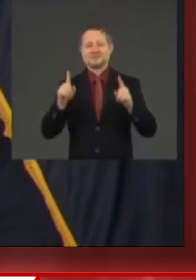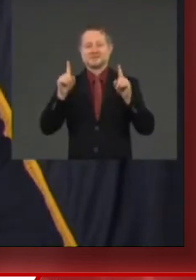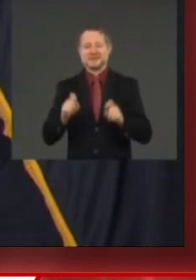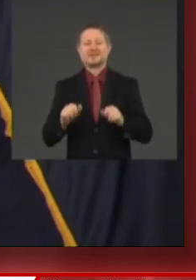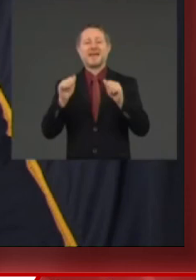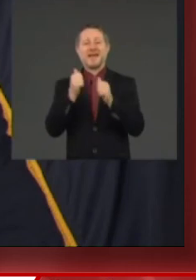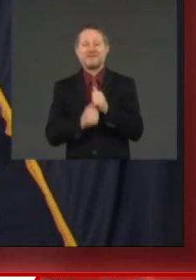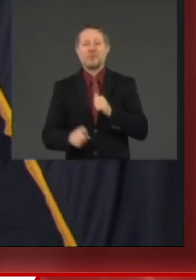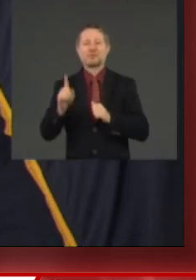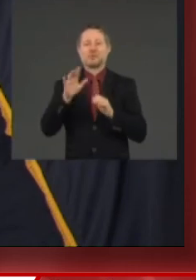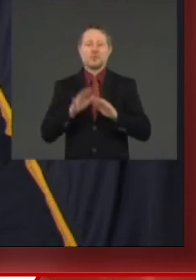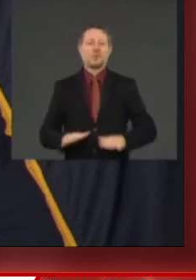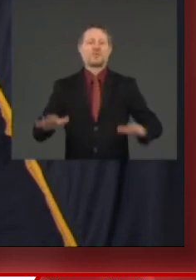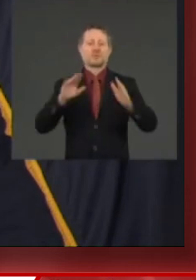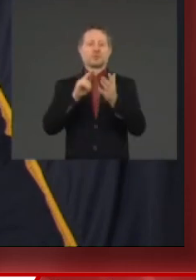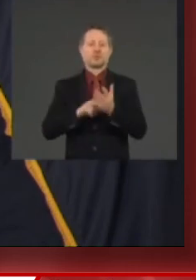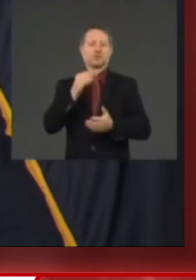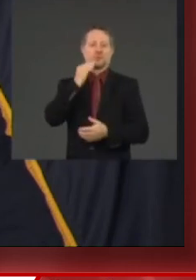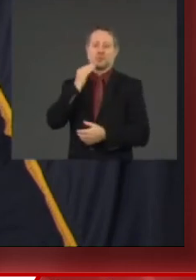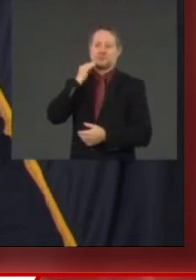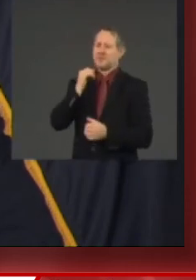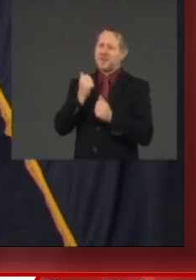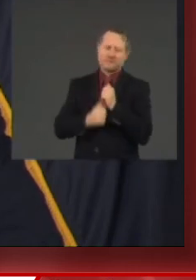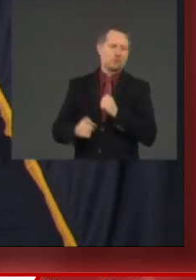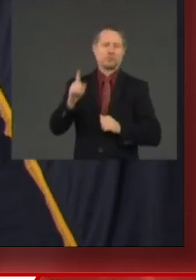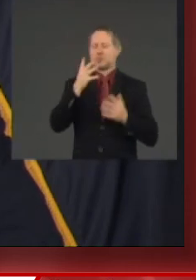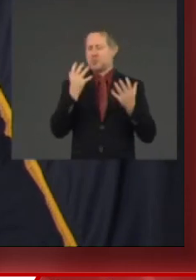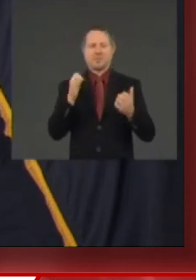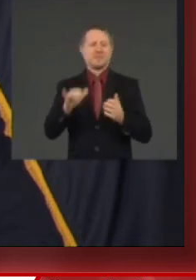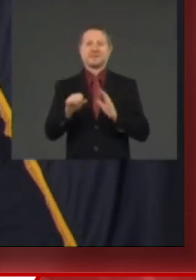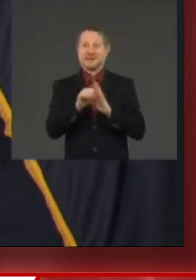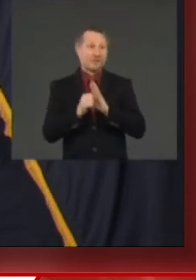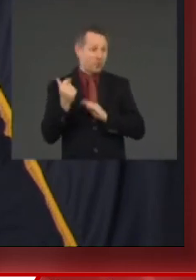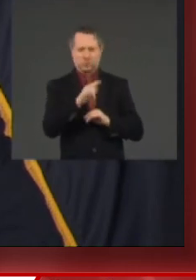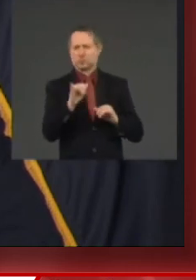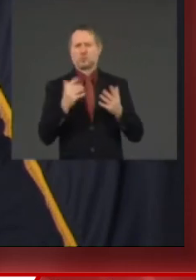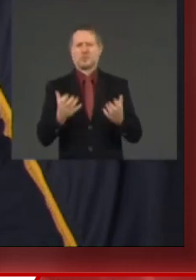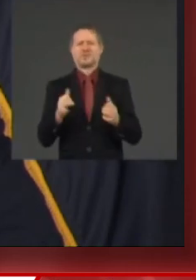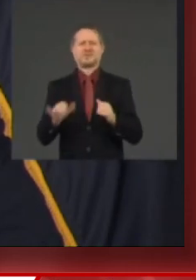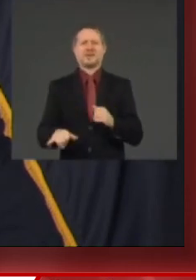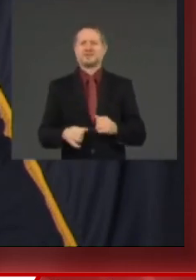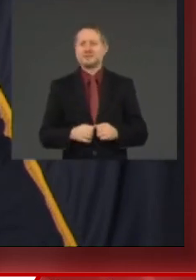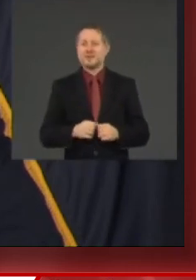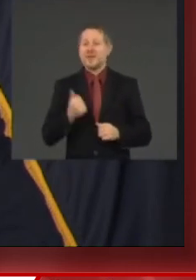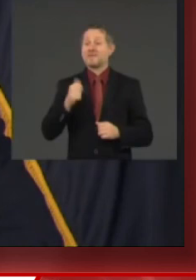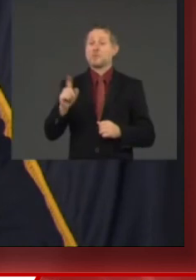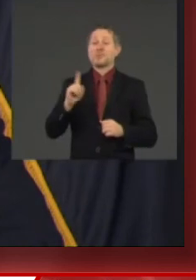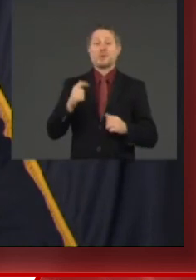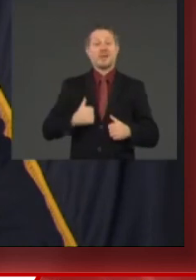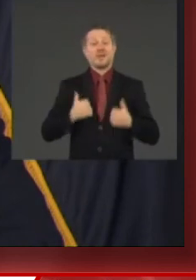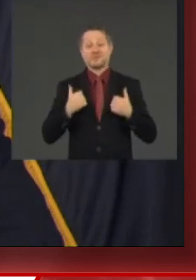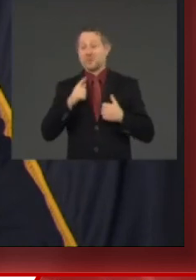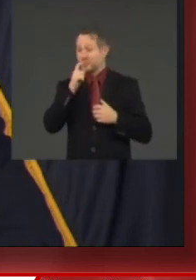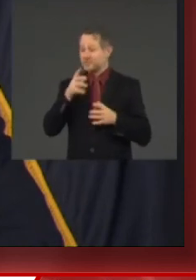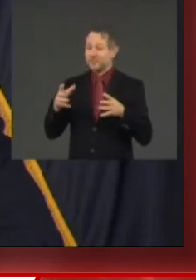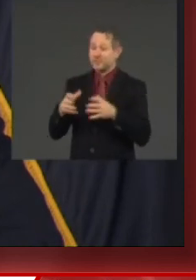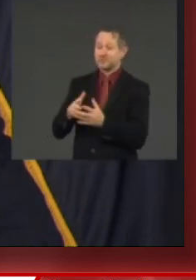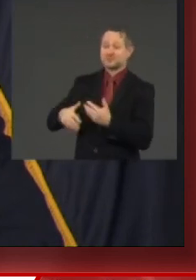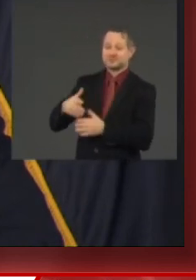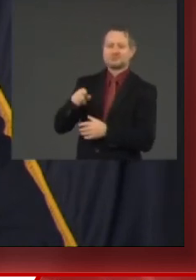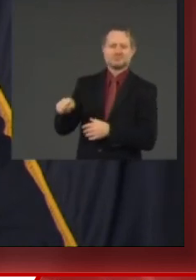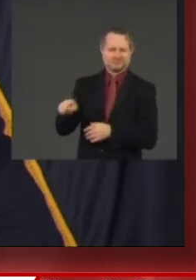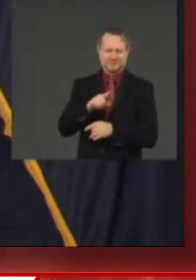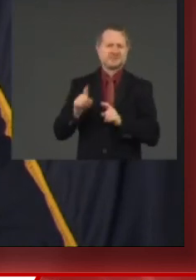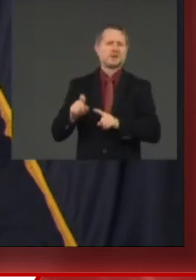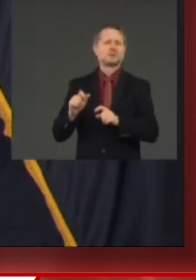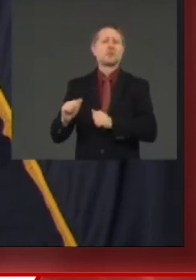lighter turn there with PSA talking about why it's important to wear masks And I think at this point, everybody probably knows that when they go